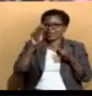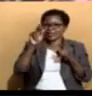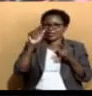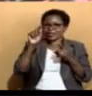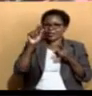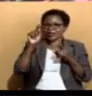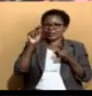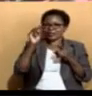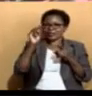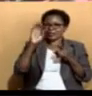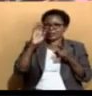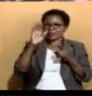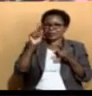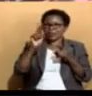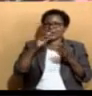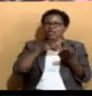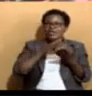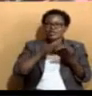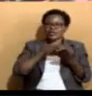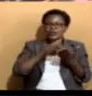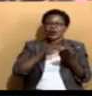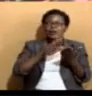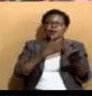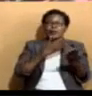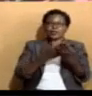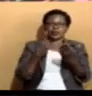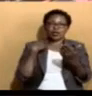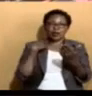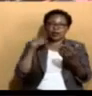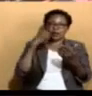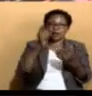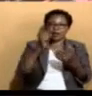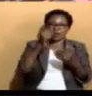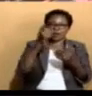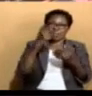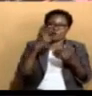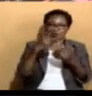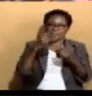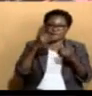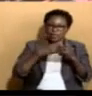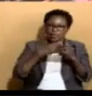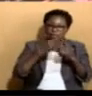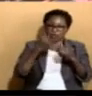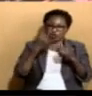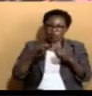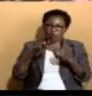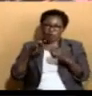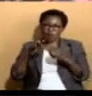case, which is petition number 548 of